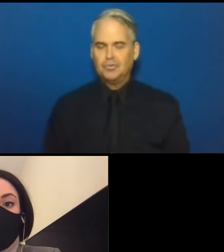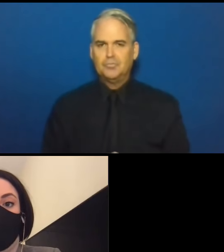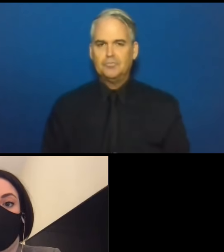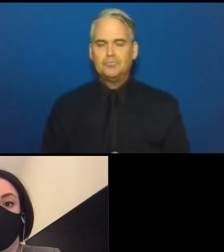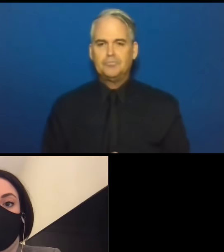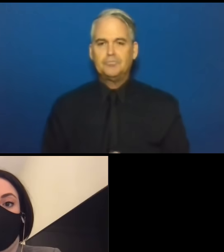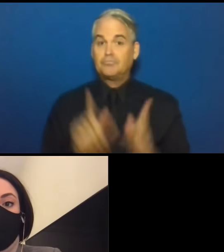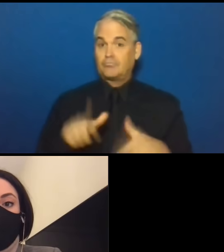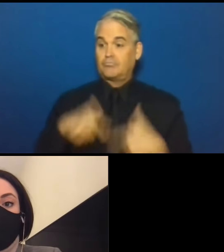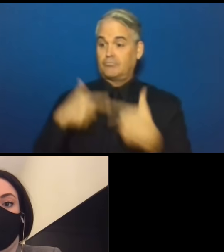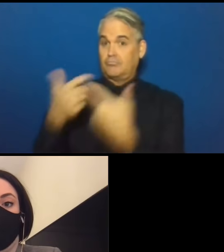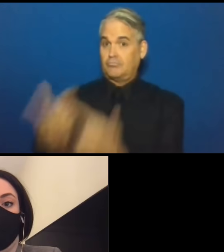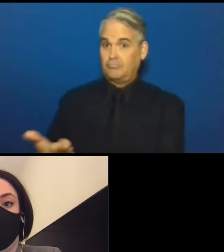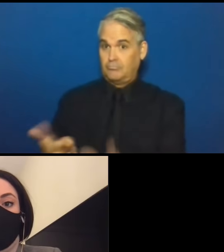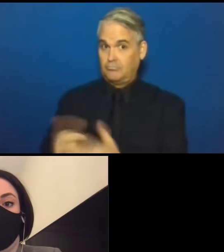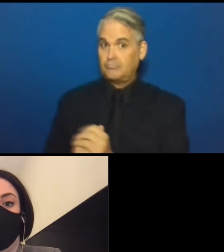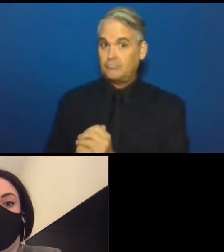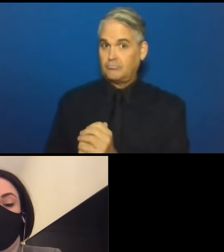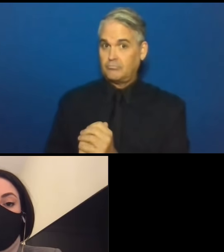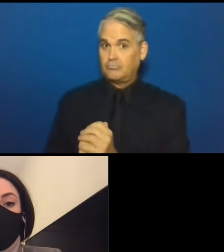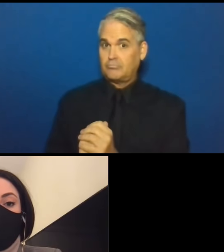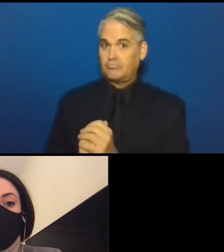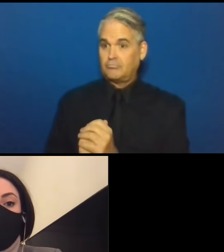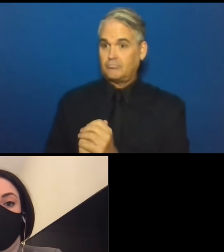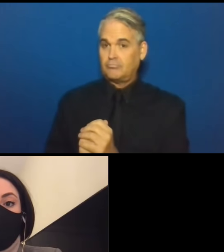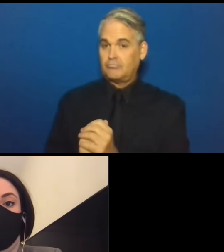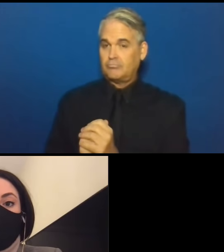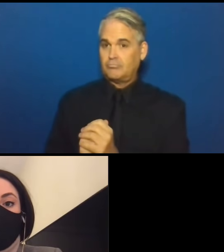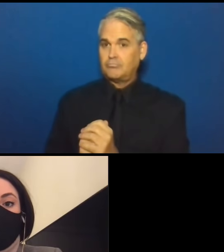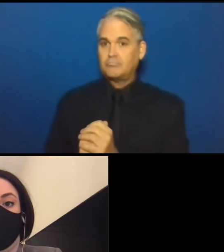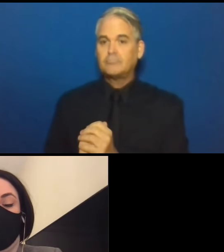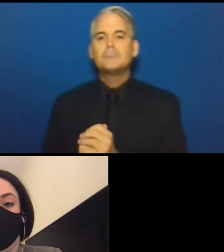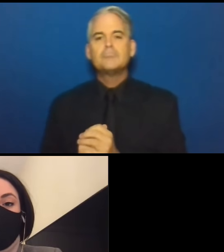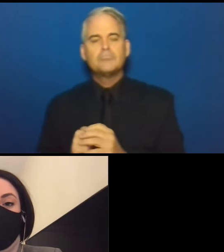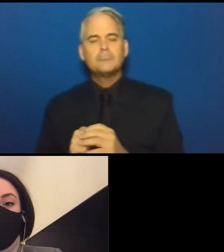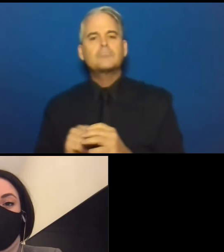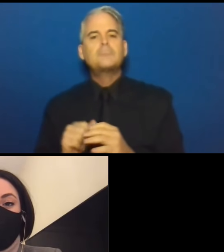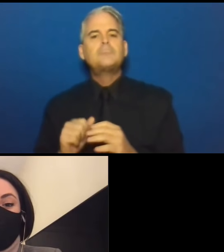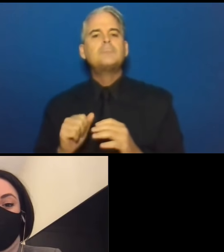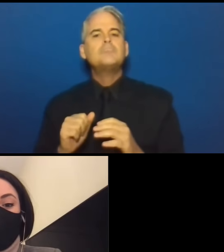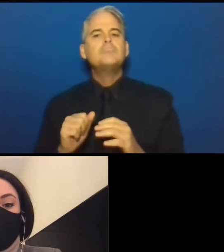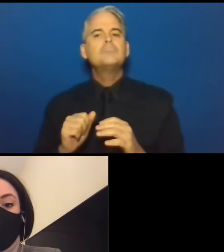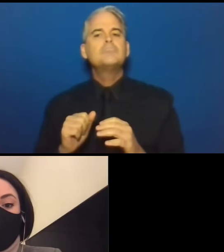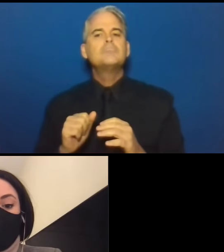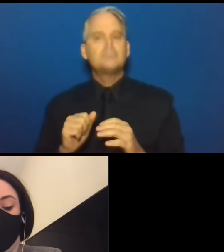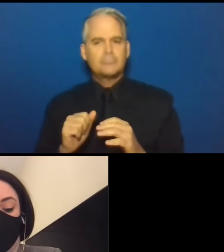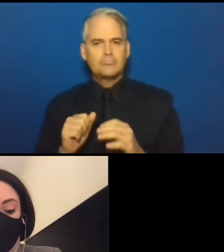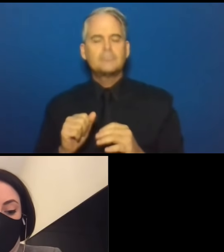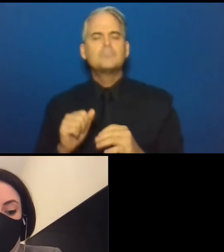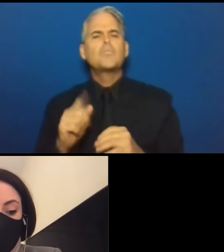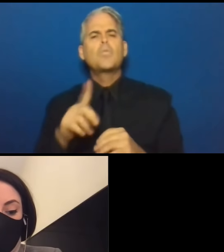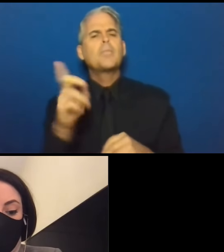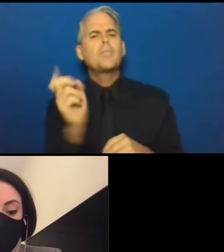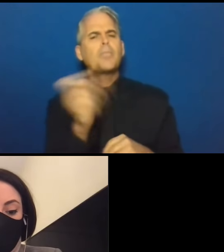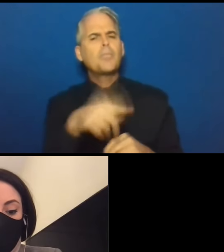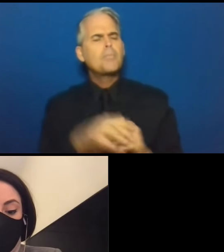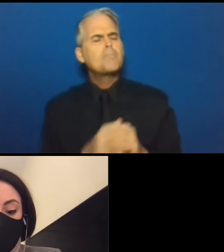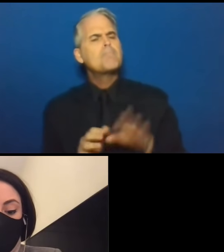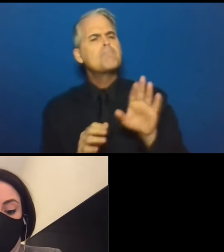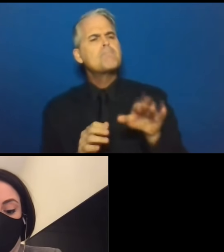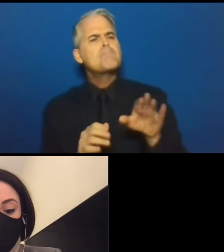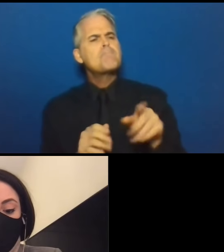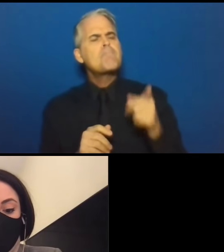So Telemundo, if you could unmute yourself and you can ask the governor your question. You consider, yes, Governor Sisolak, are you consider any kind